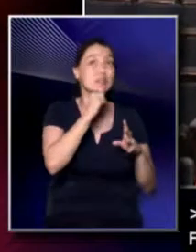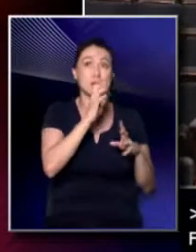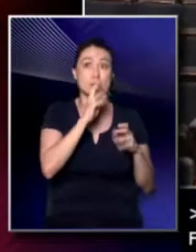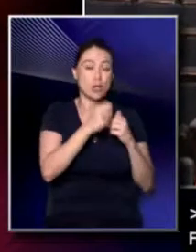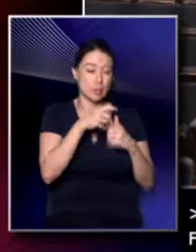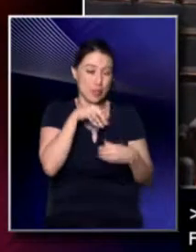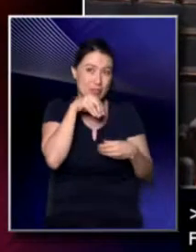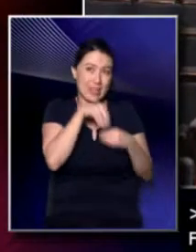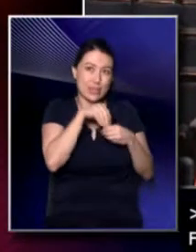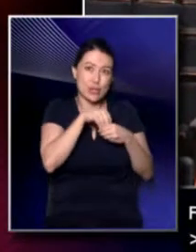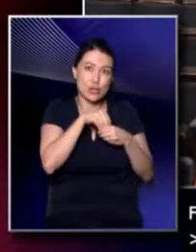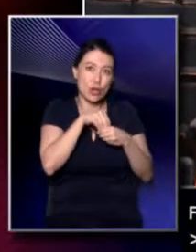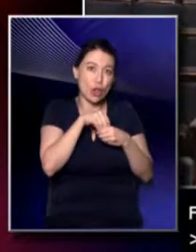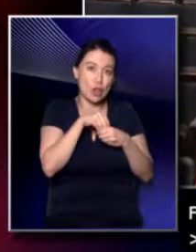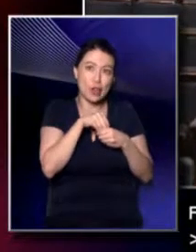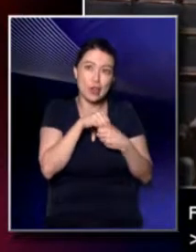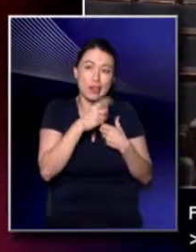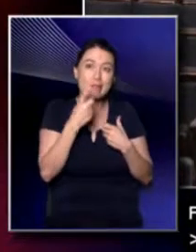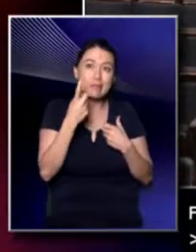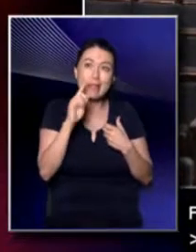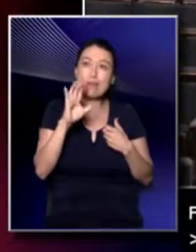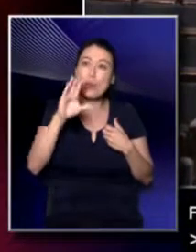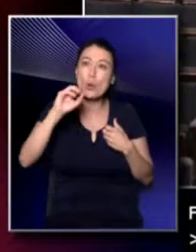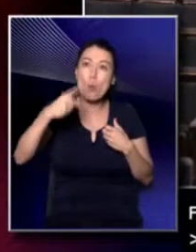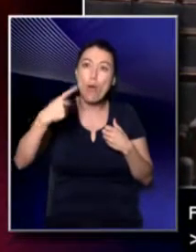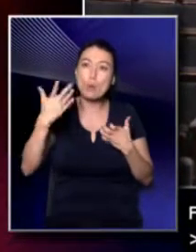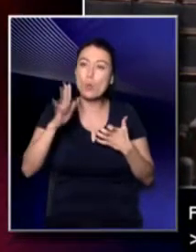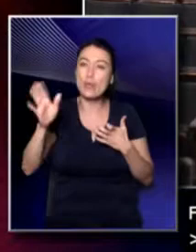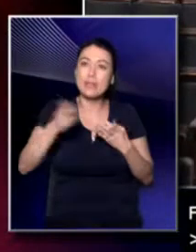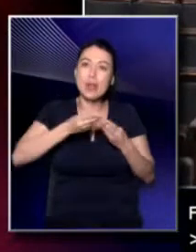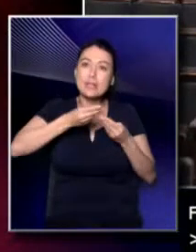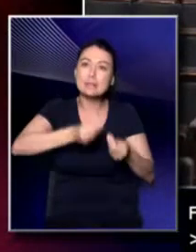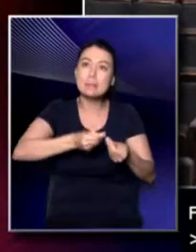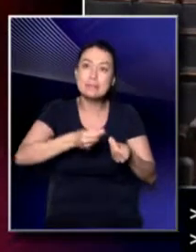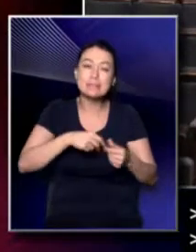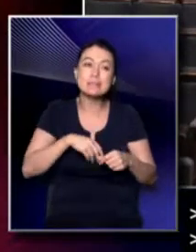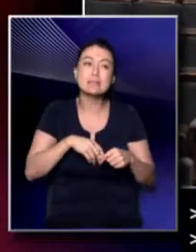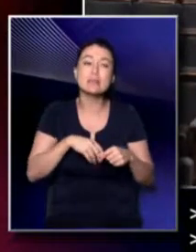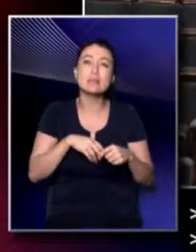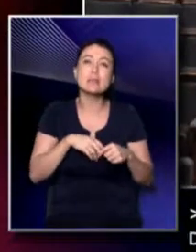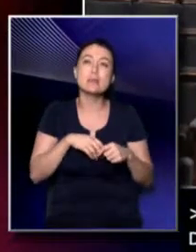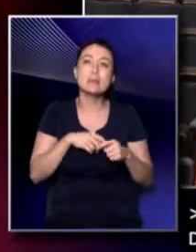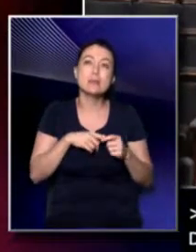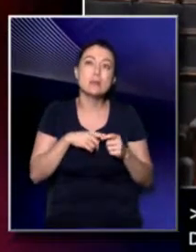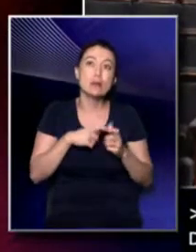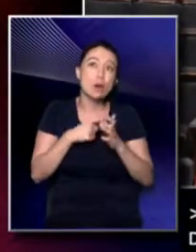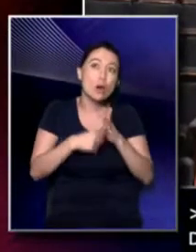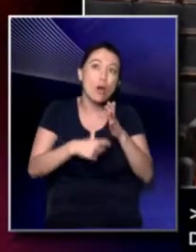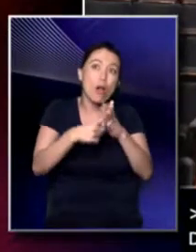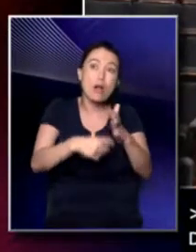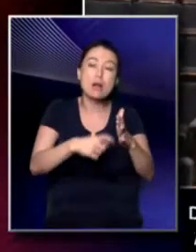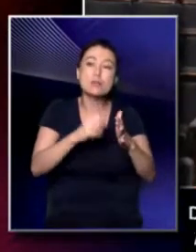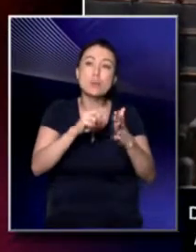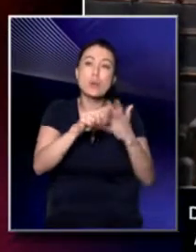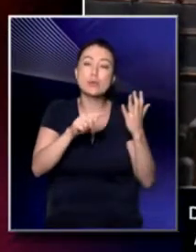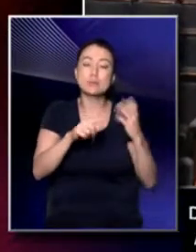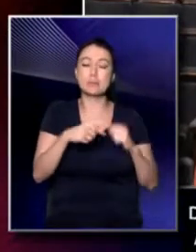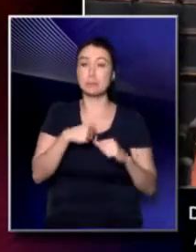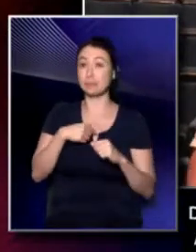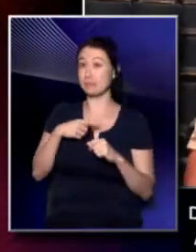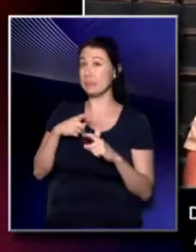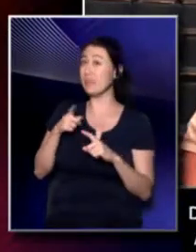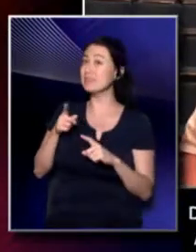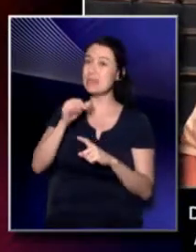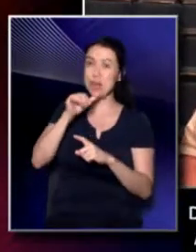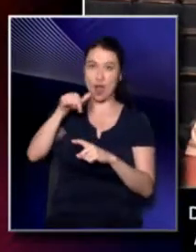internal mechanisms for like our co-ops and what those expenses are and Well, their the- areas and things along those Not on lines. this